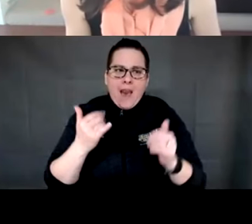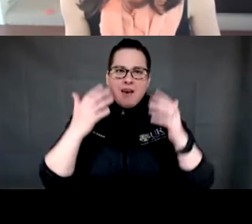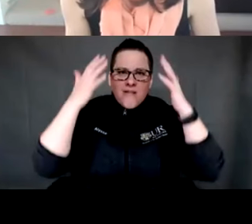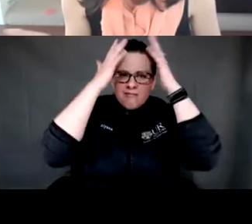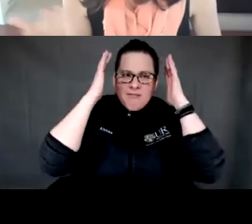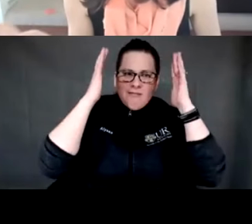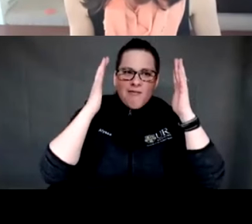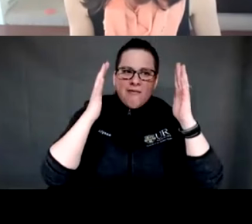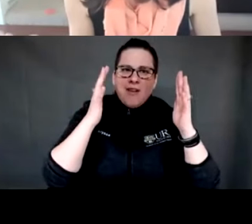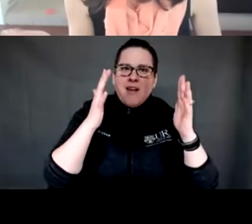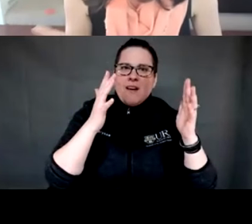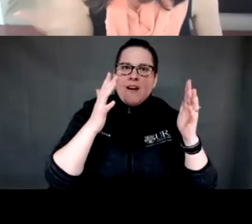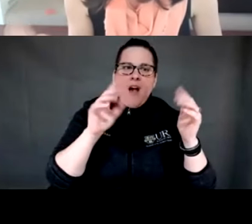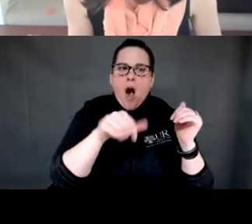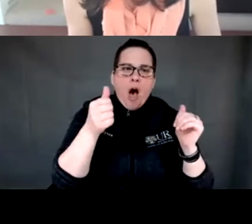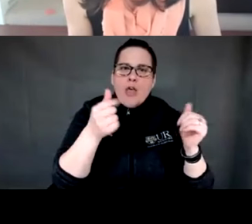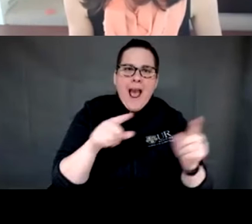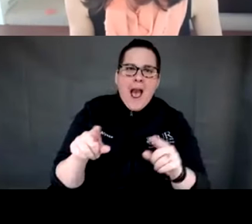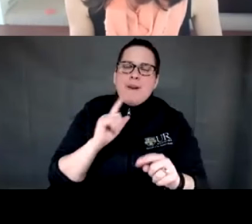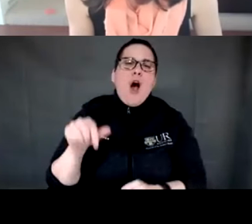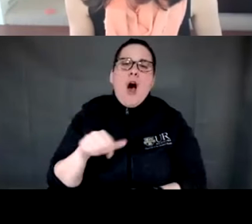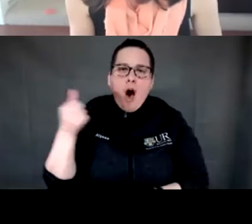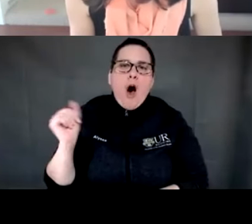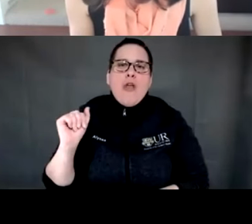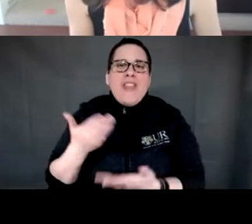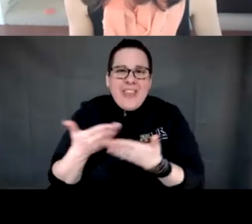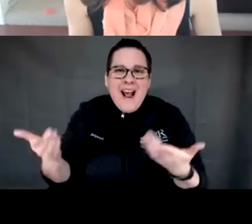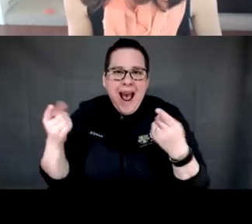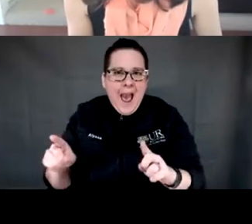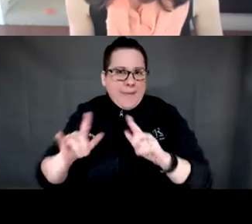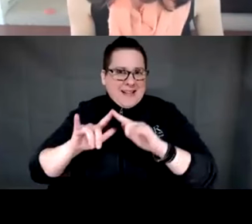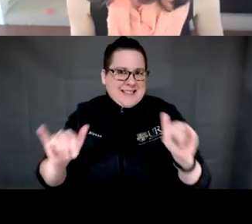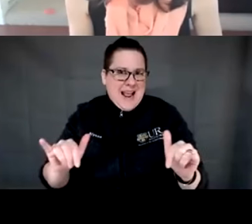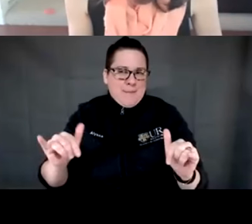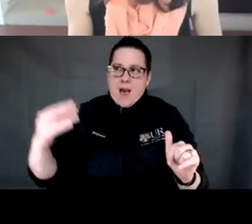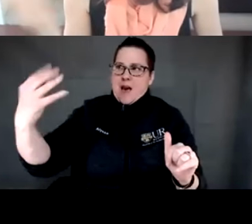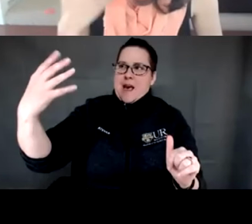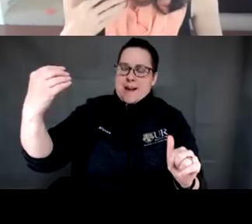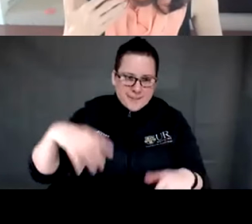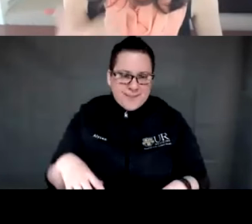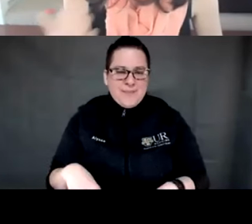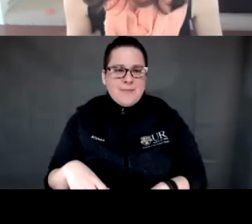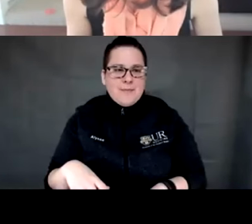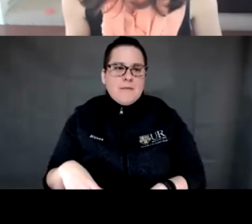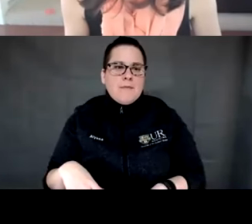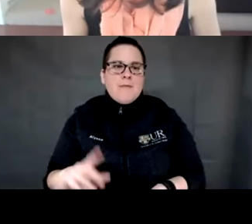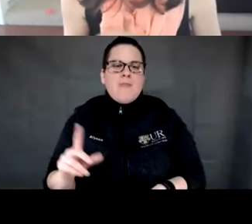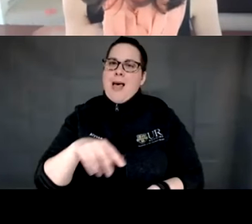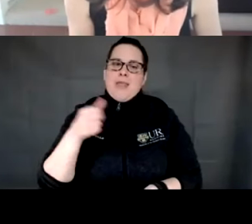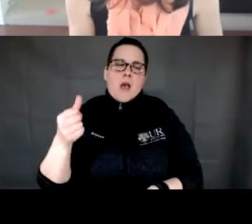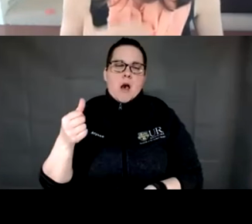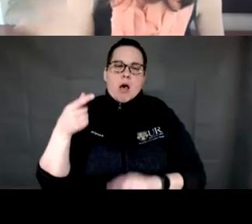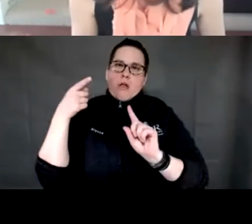other regressors that are occurring at the same moment as the onset of the visual stimulus. And I think the other take home